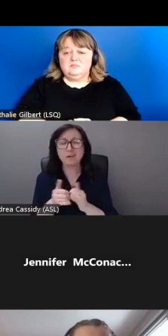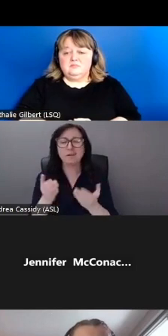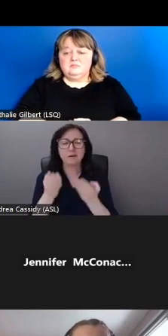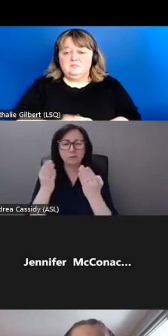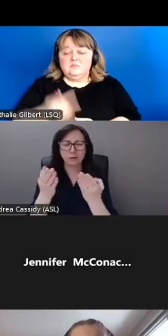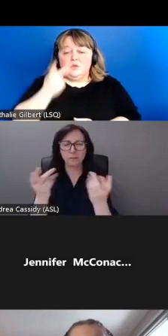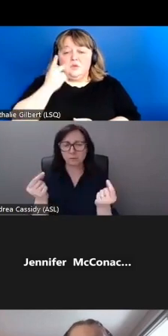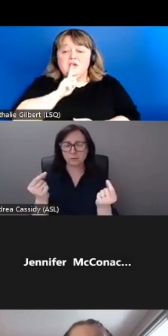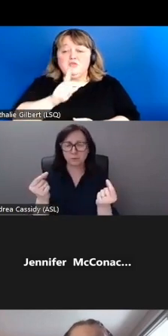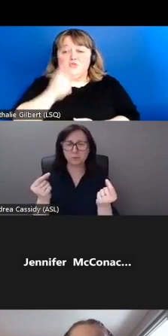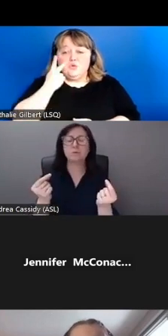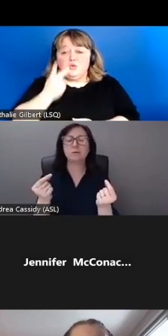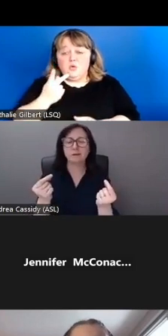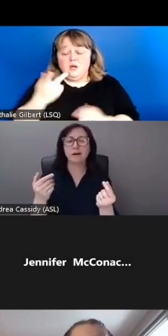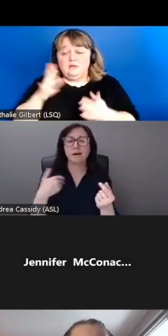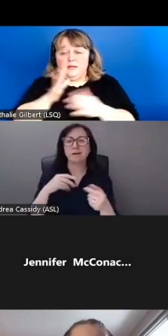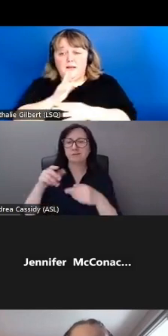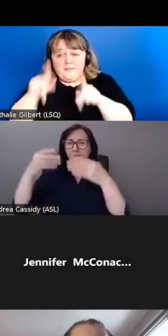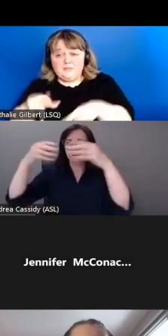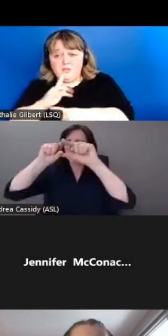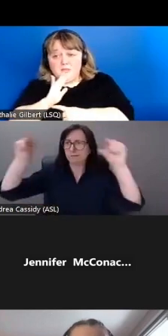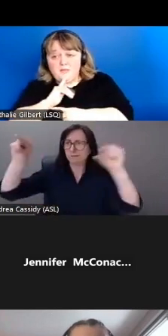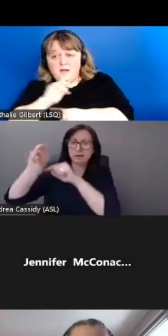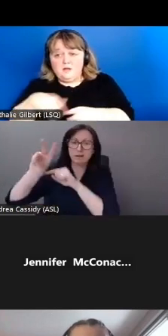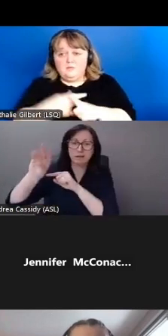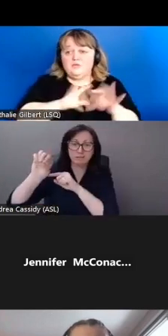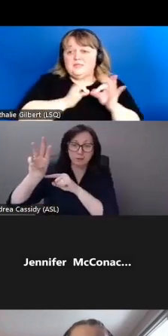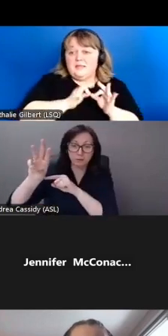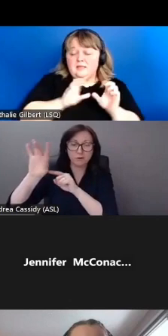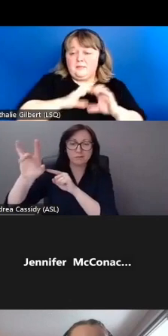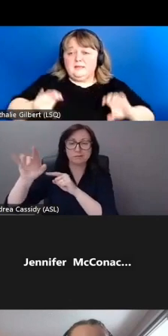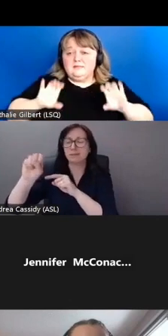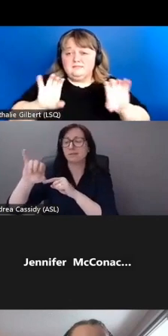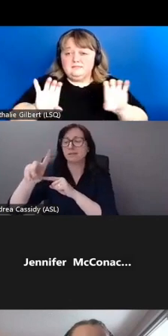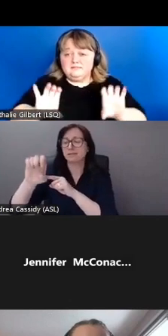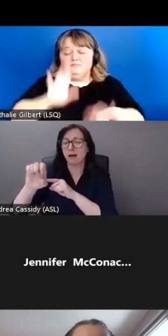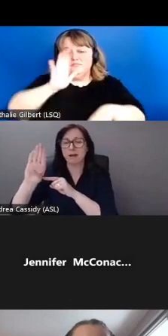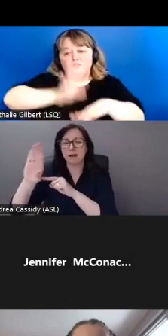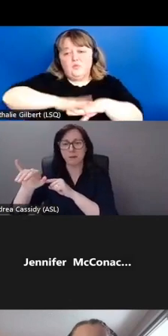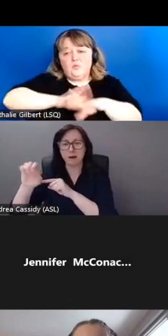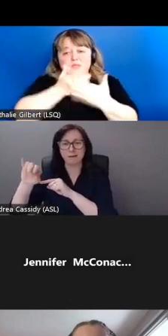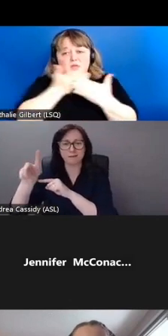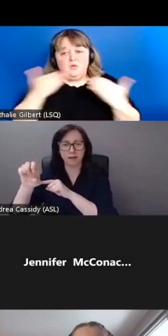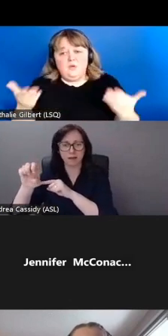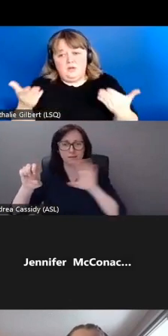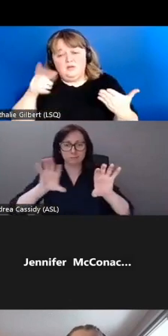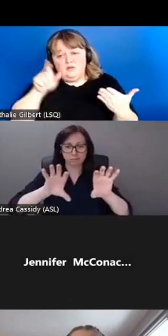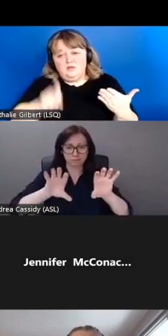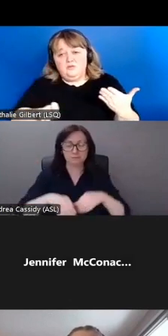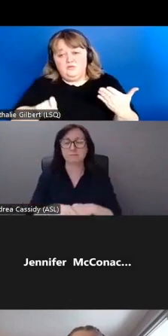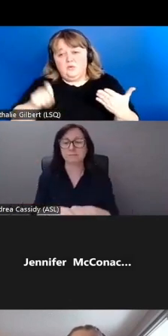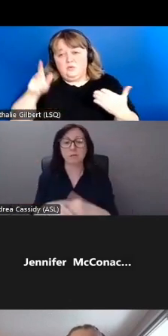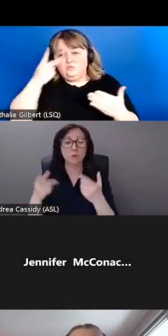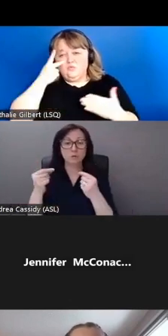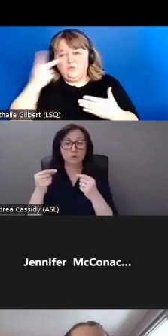you use a side-by-side view. To set a side-by-side view, click on View